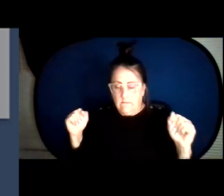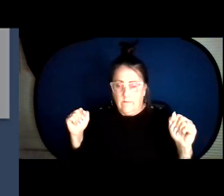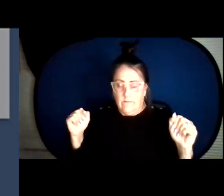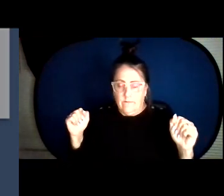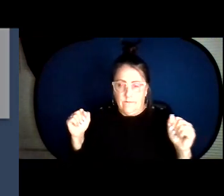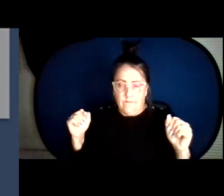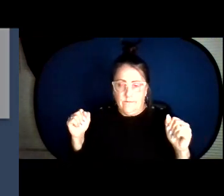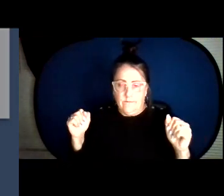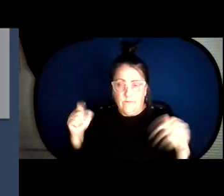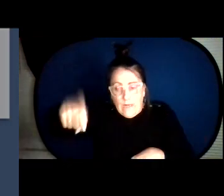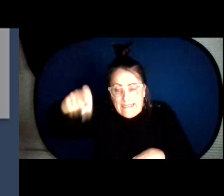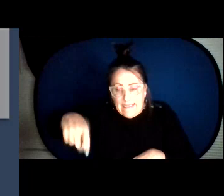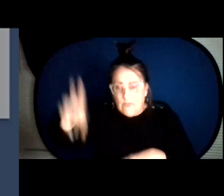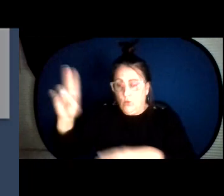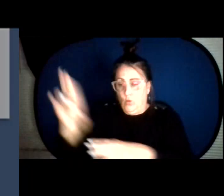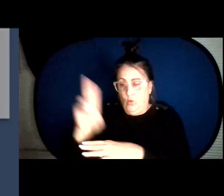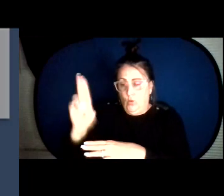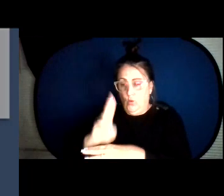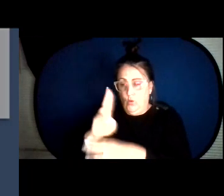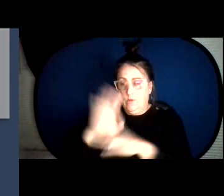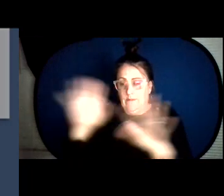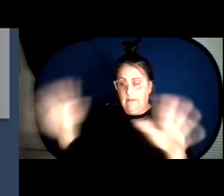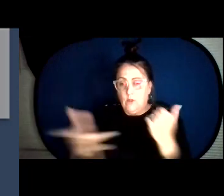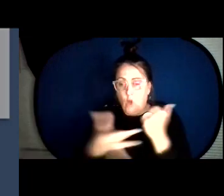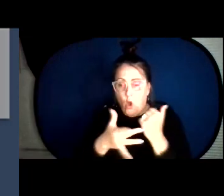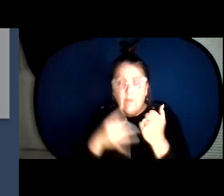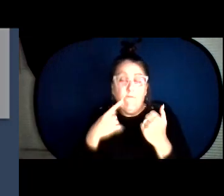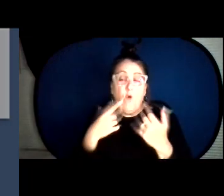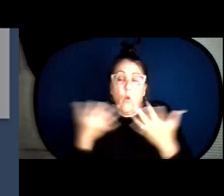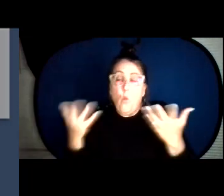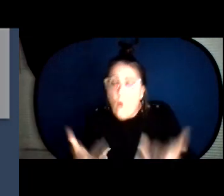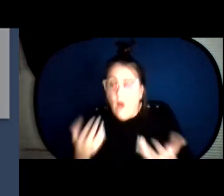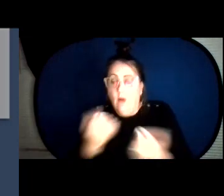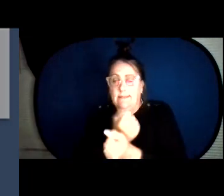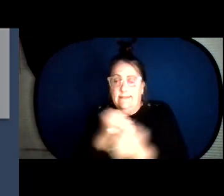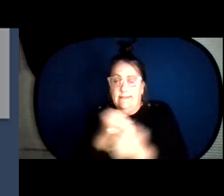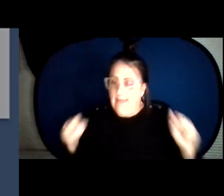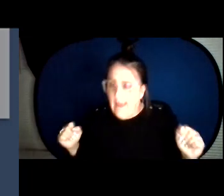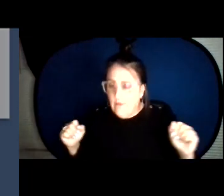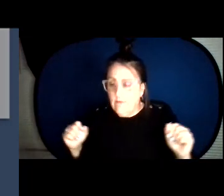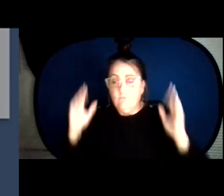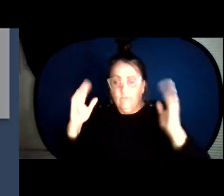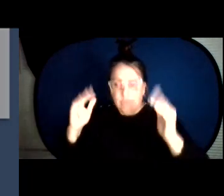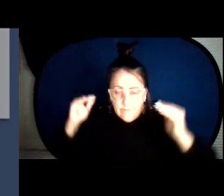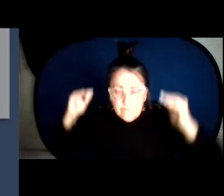we need to utilize this technology is for safety, right? How do we enhance that?